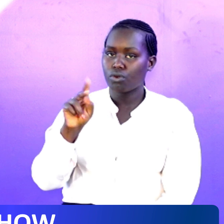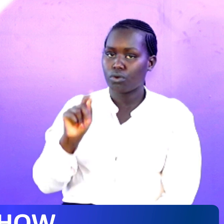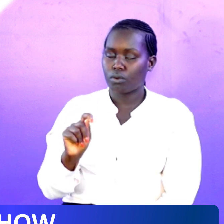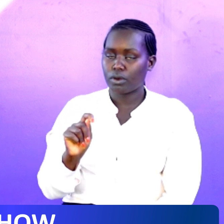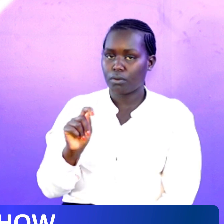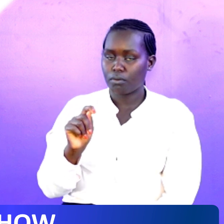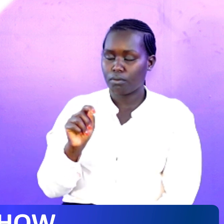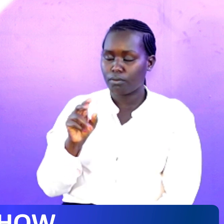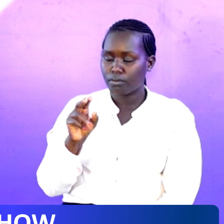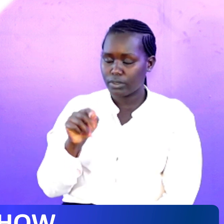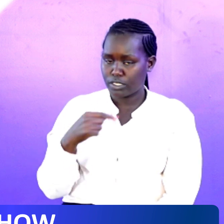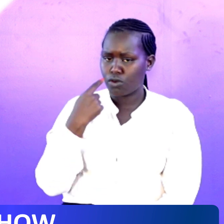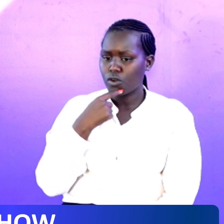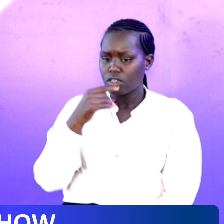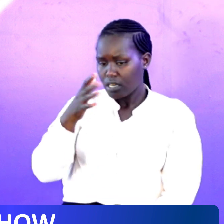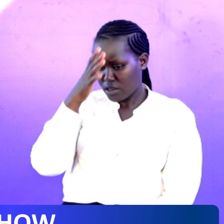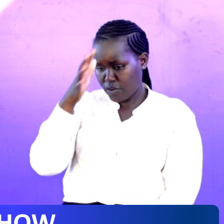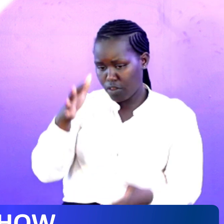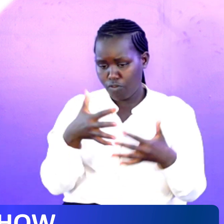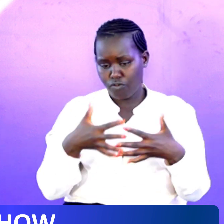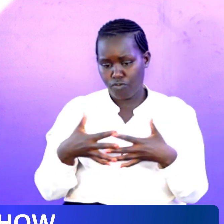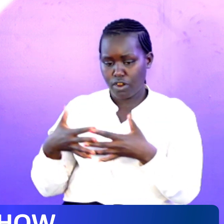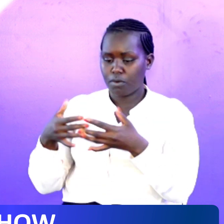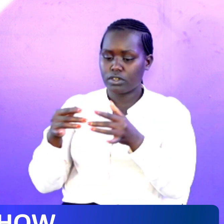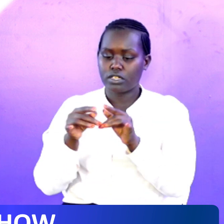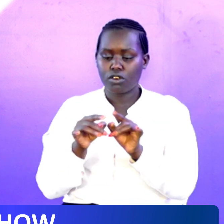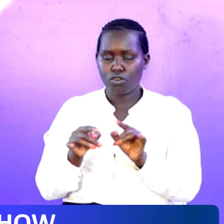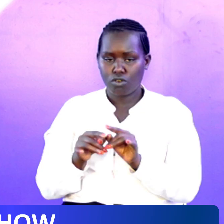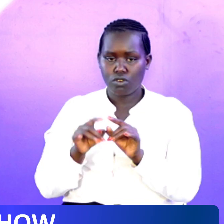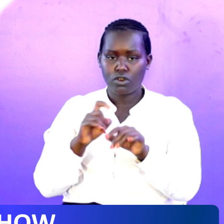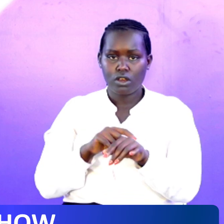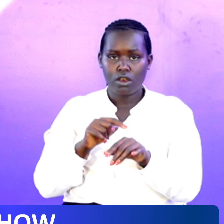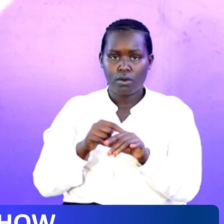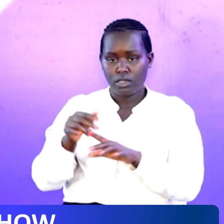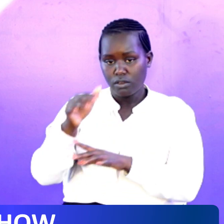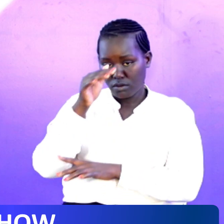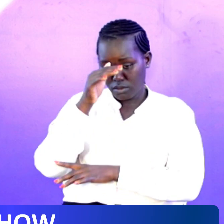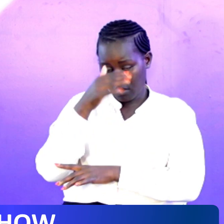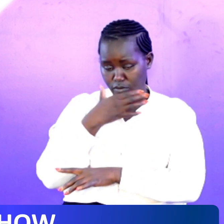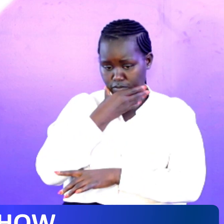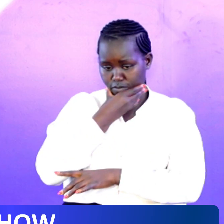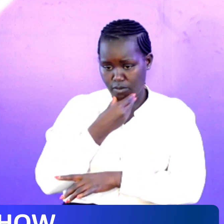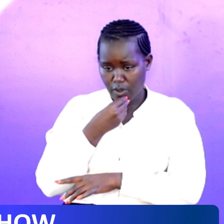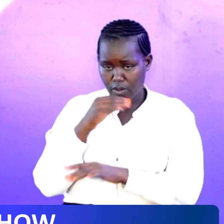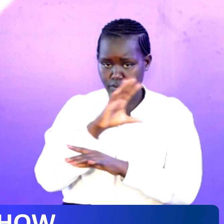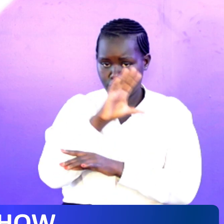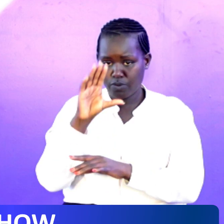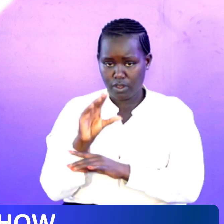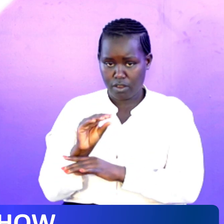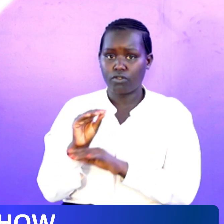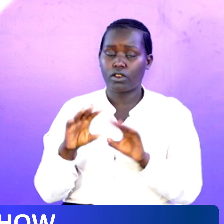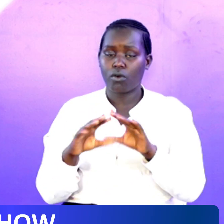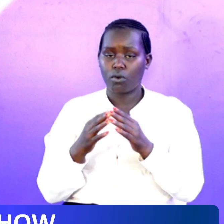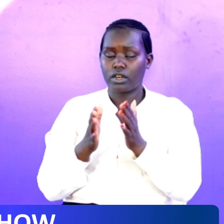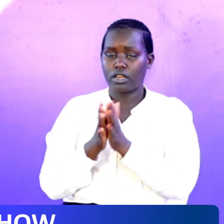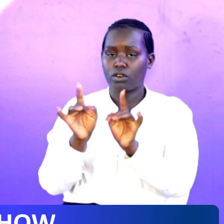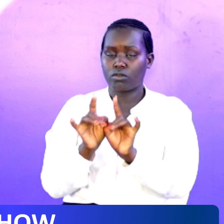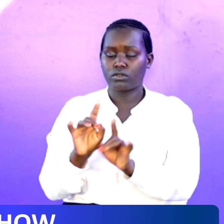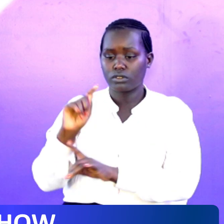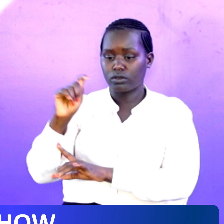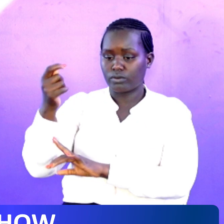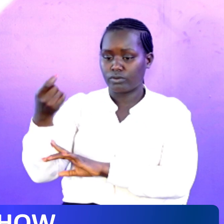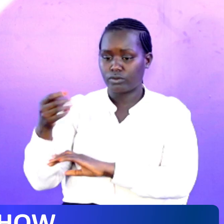of a democracy. And even as he is the father of democracy, the African continent and Kenya particularly, we haven't